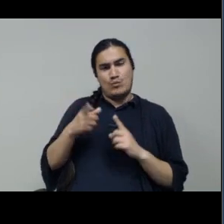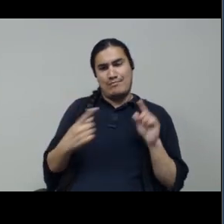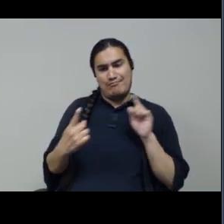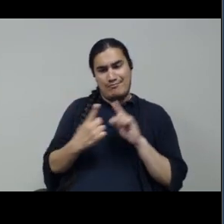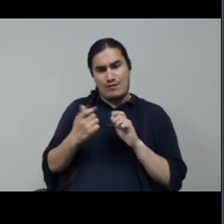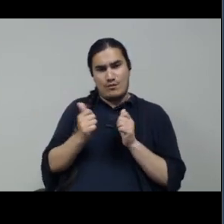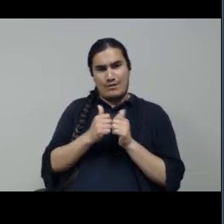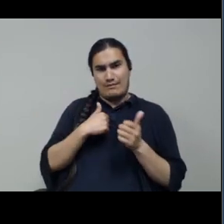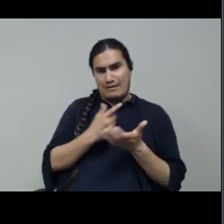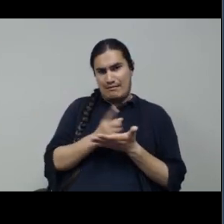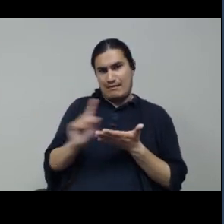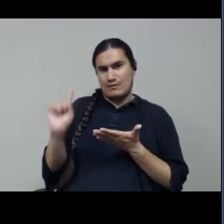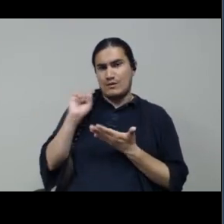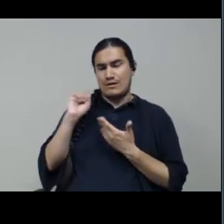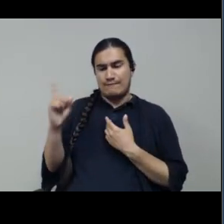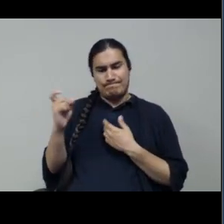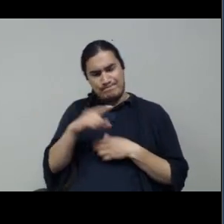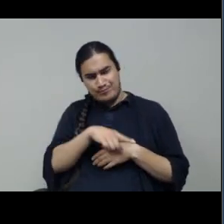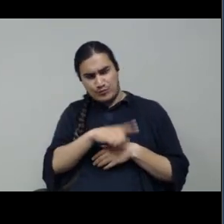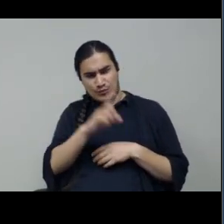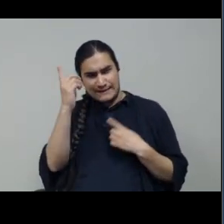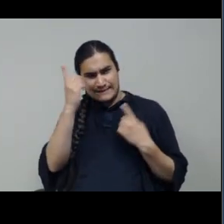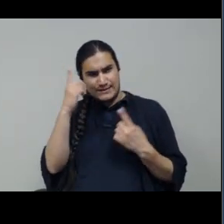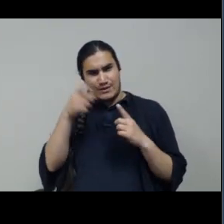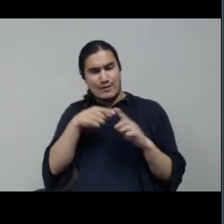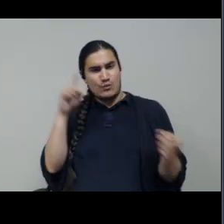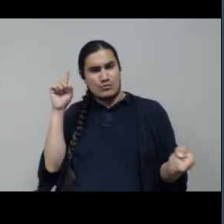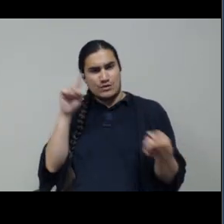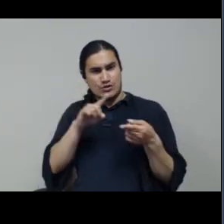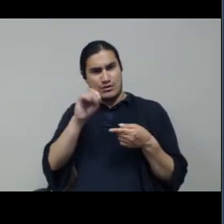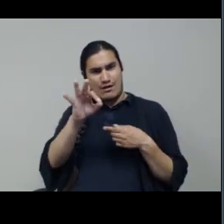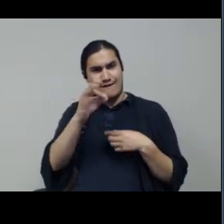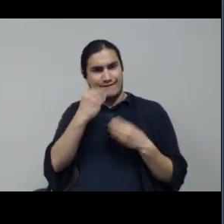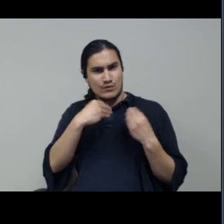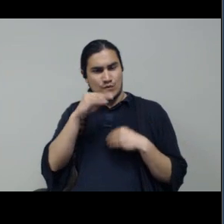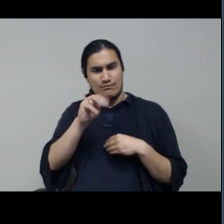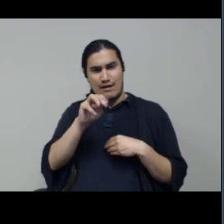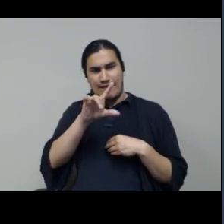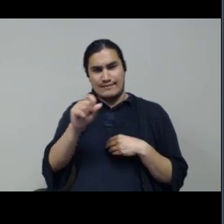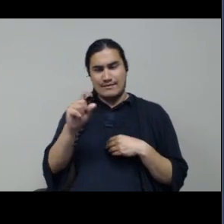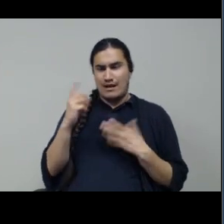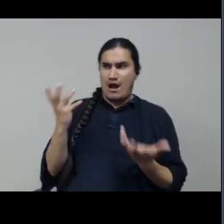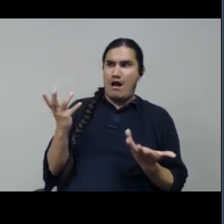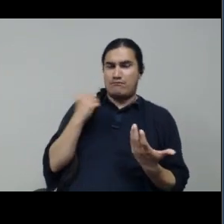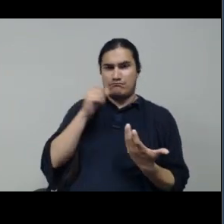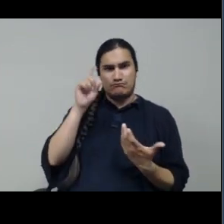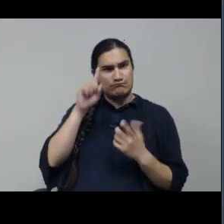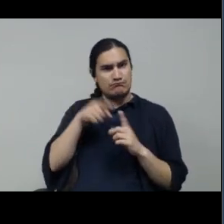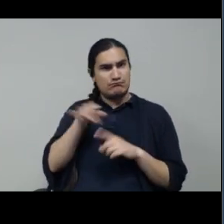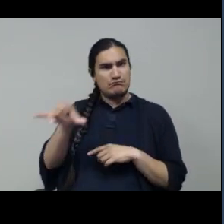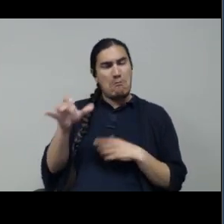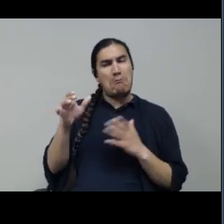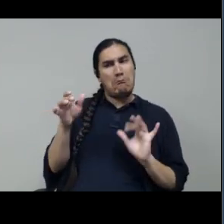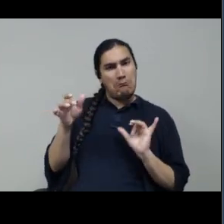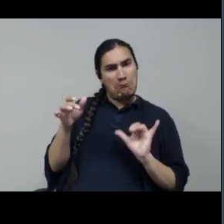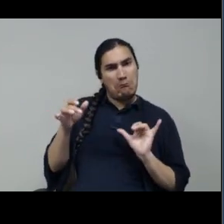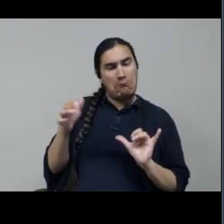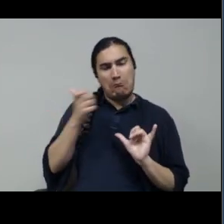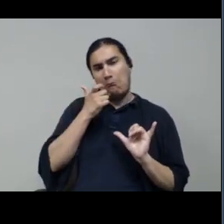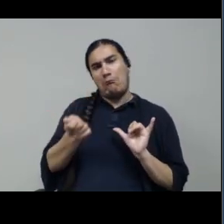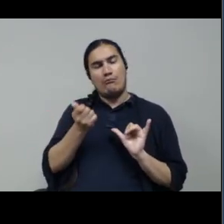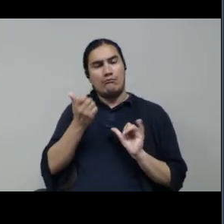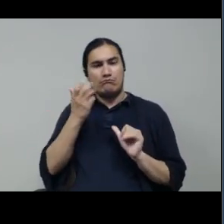last week. And they're like, have you ever considered the reduction of food miles? And I was like, you know what? I didn't think about that. It's interesting. I